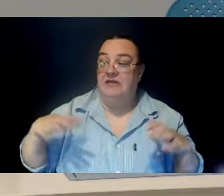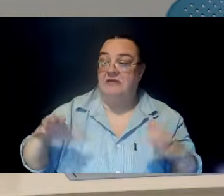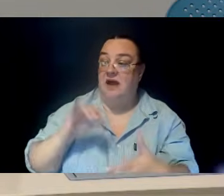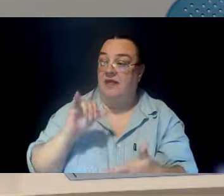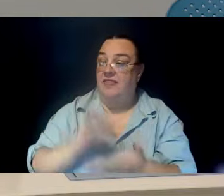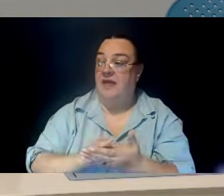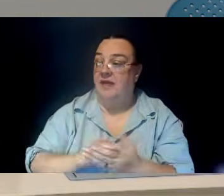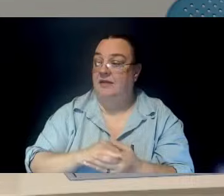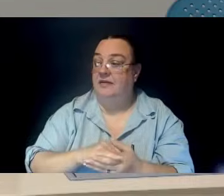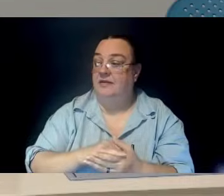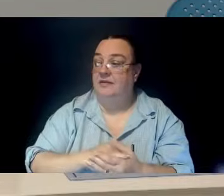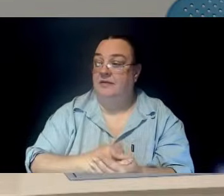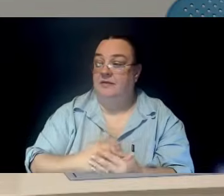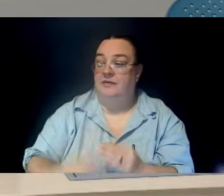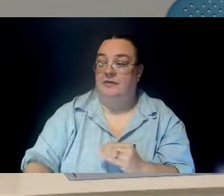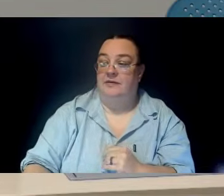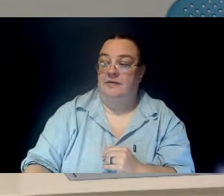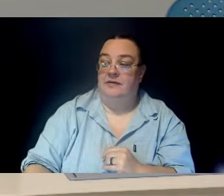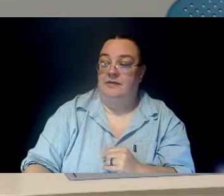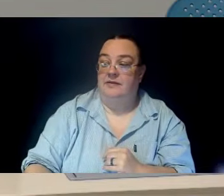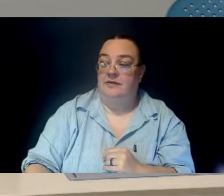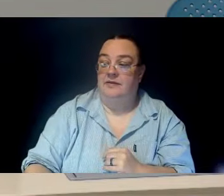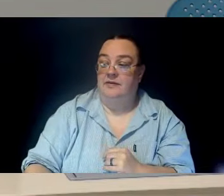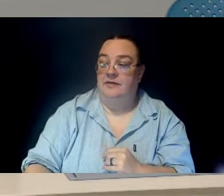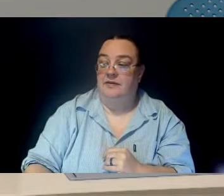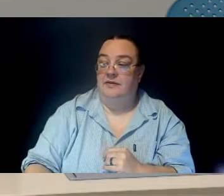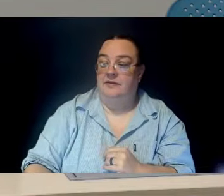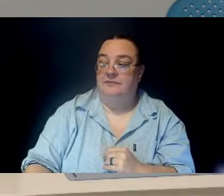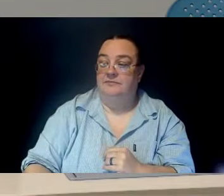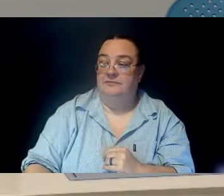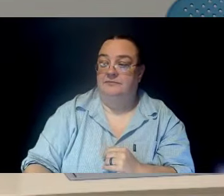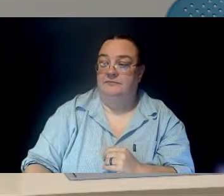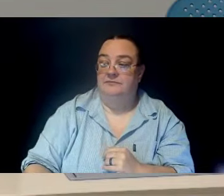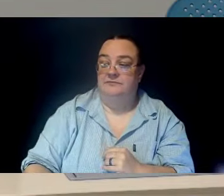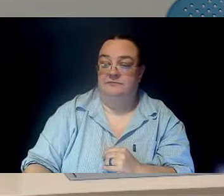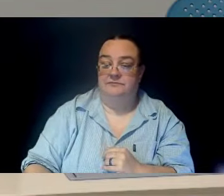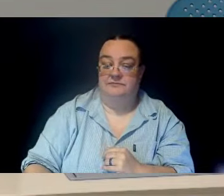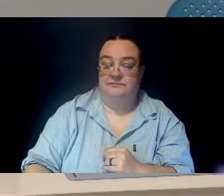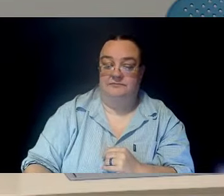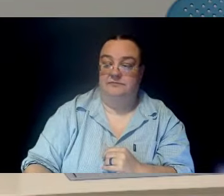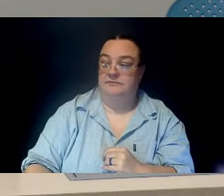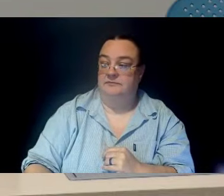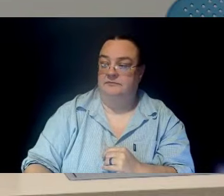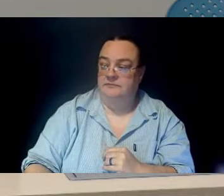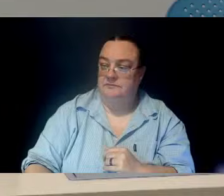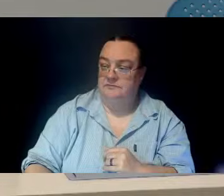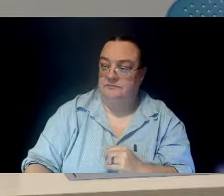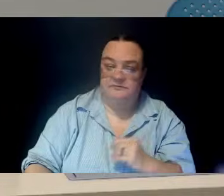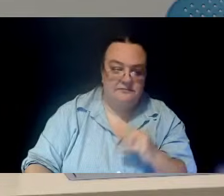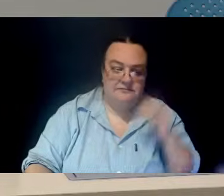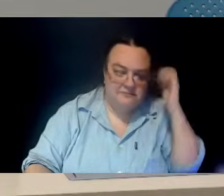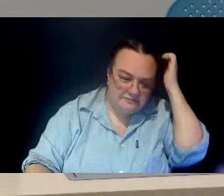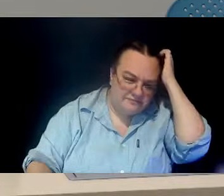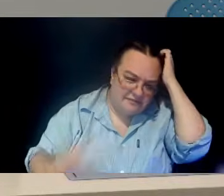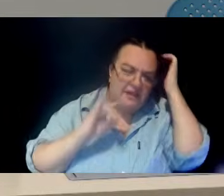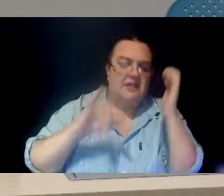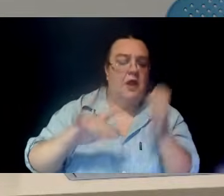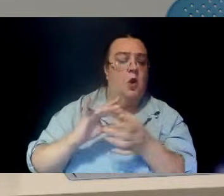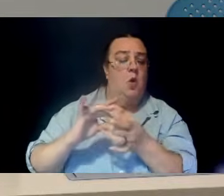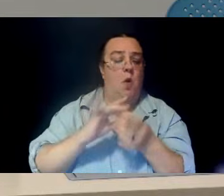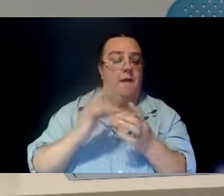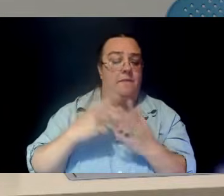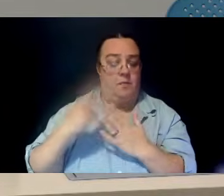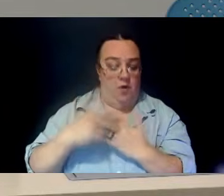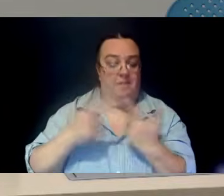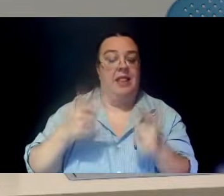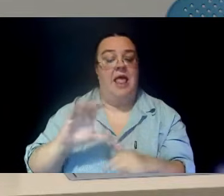already. The cooperative program allows Cheverly residents to receive this discounted